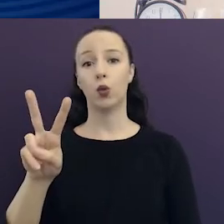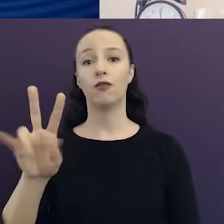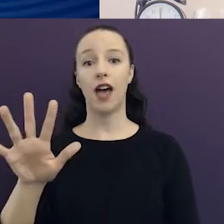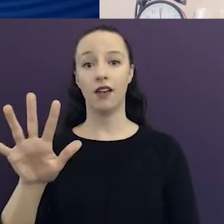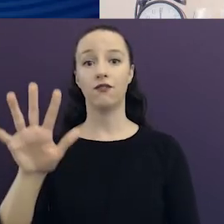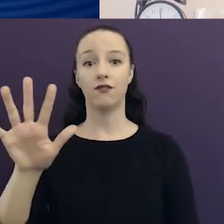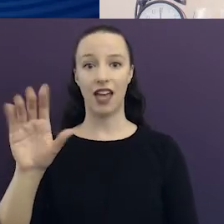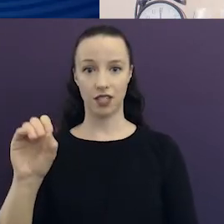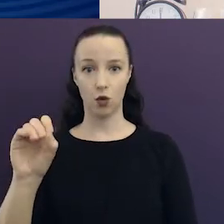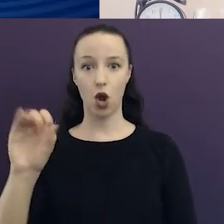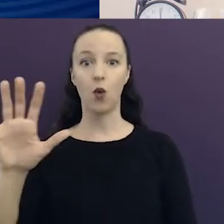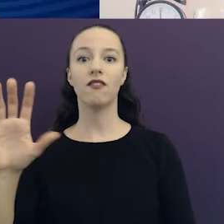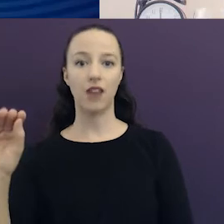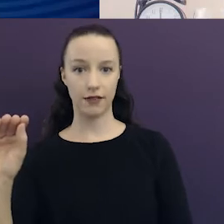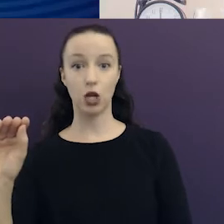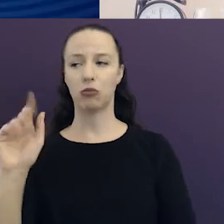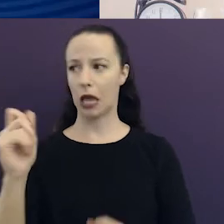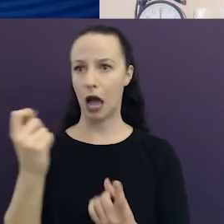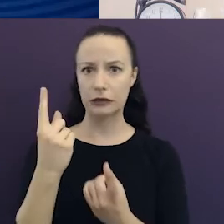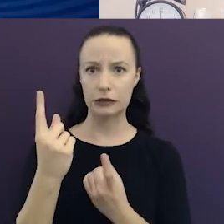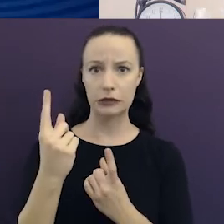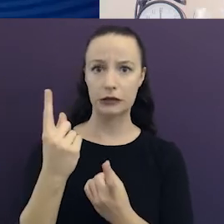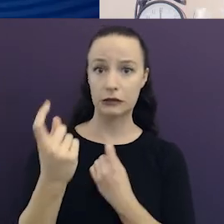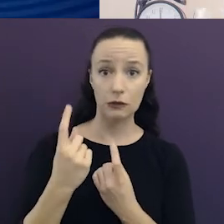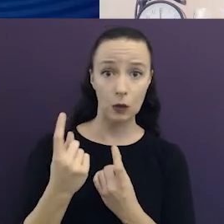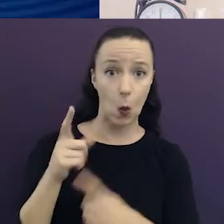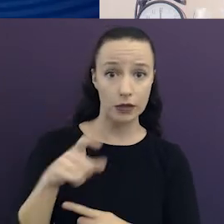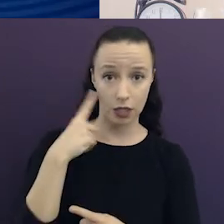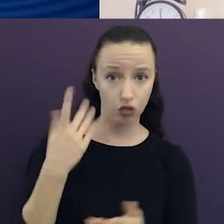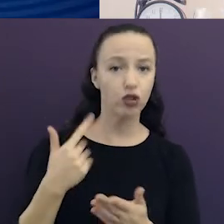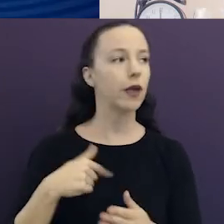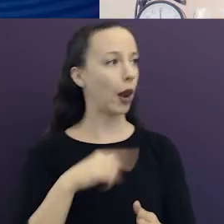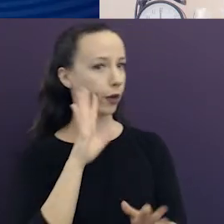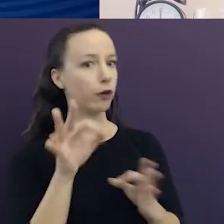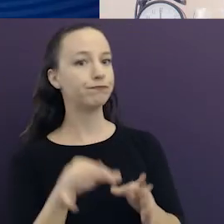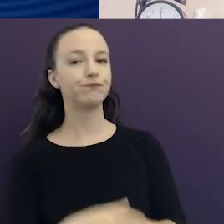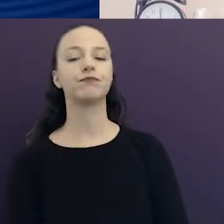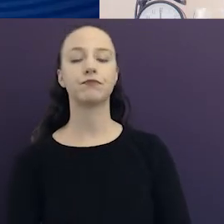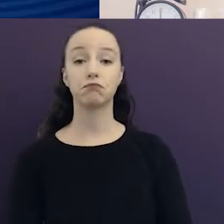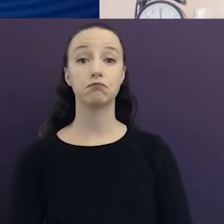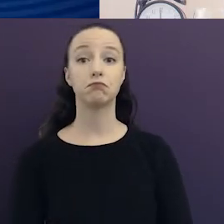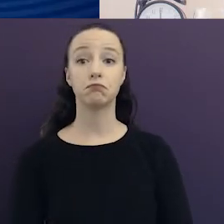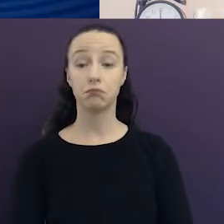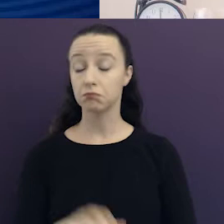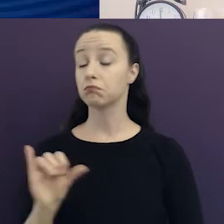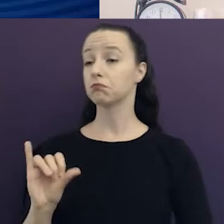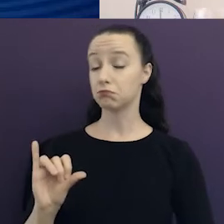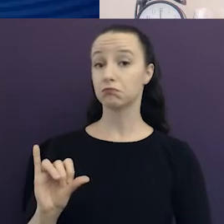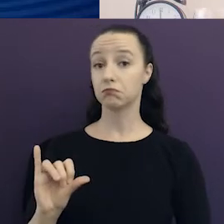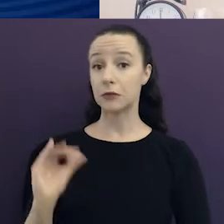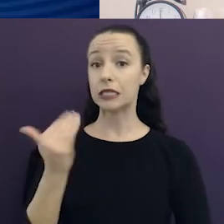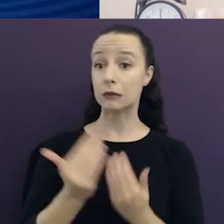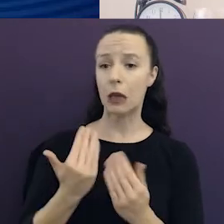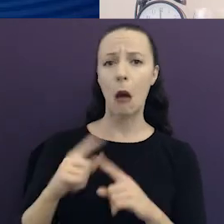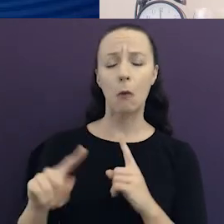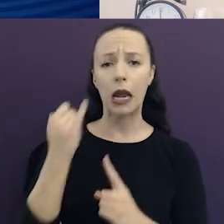325-5050, and they can ask questions on, what is needed for services. Okay, great. Yeah, it sounds pretty easy.